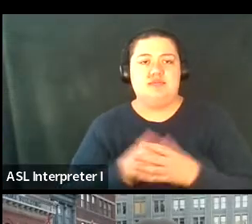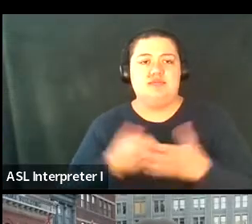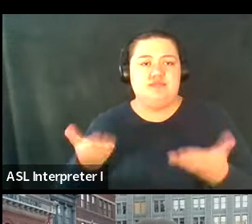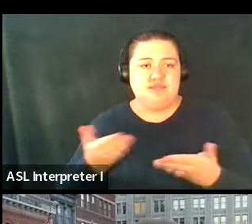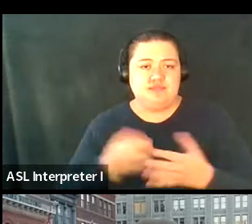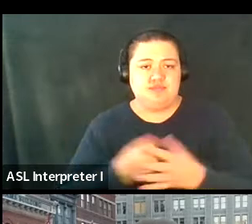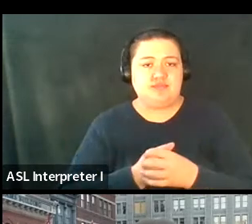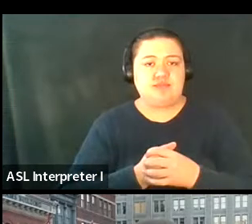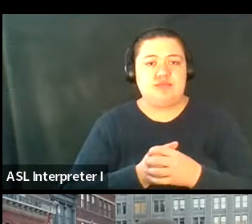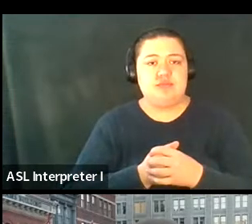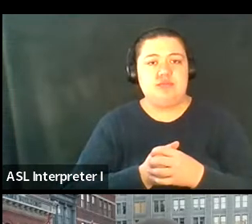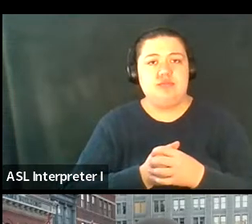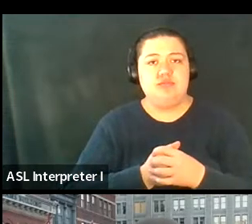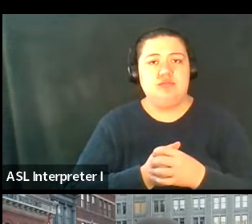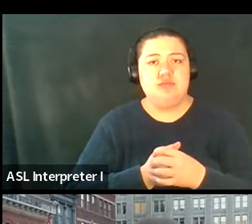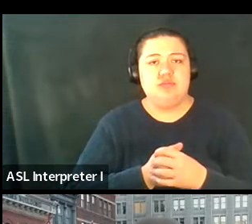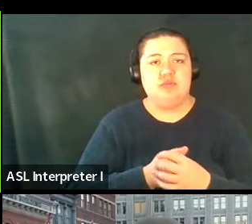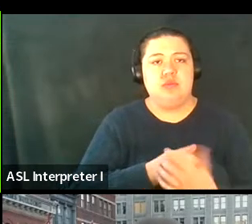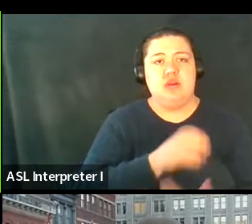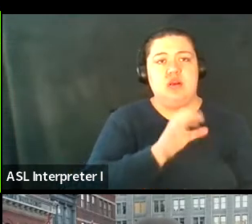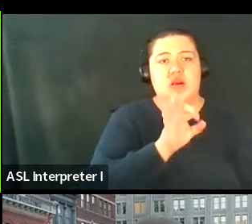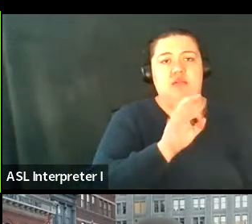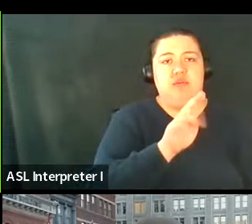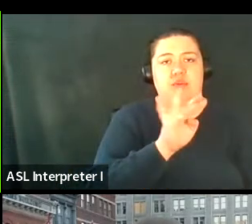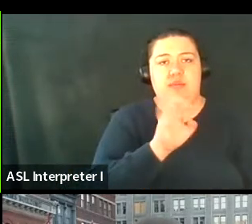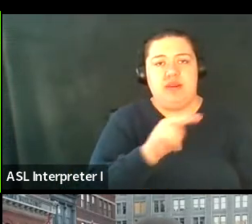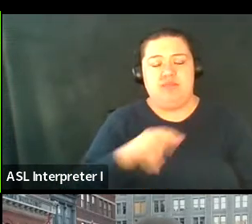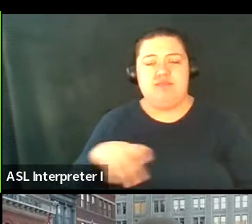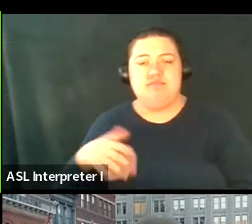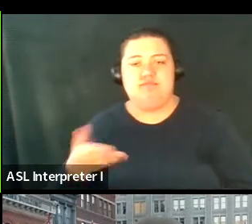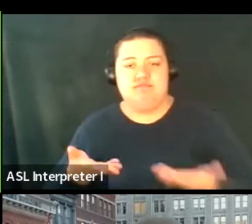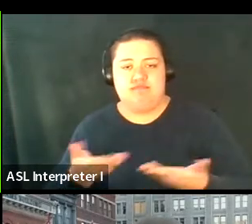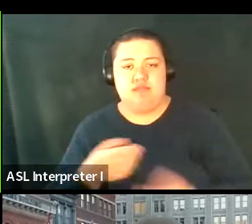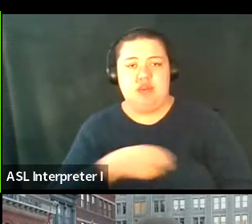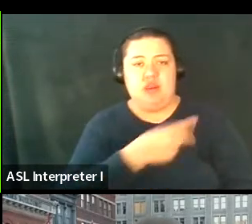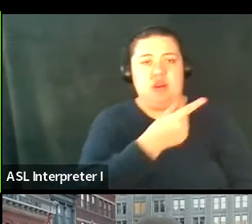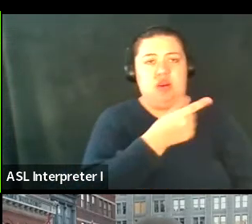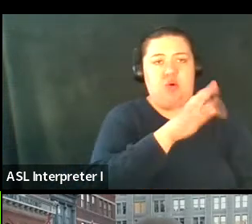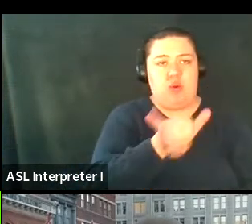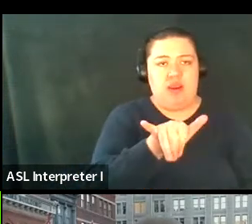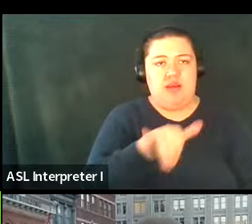here. Councilmember Freeman, Present. Councilmember Gray,